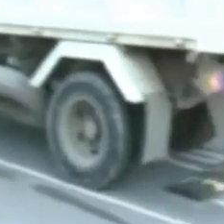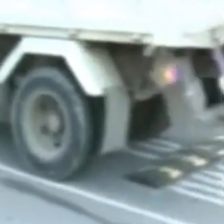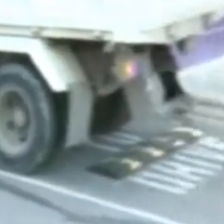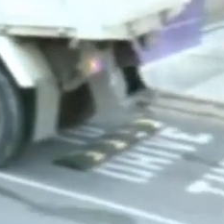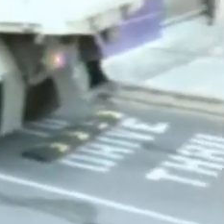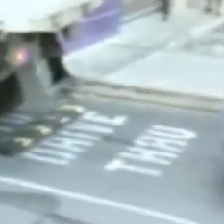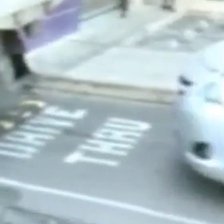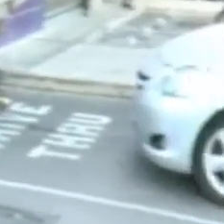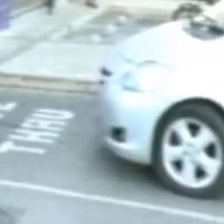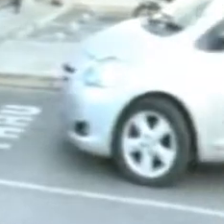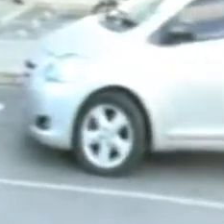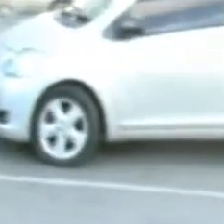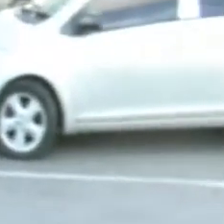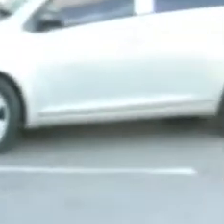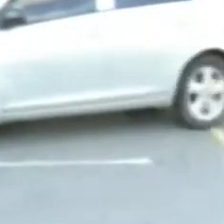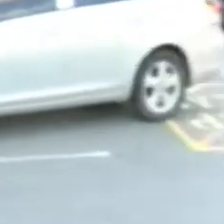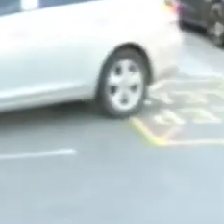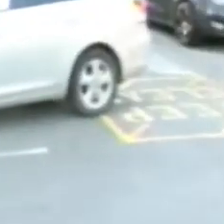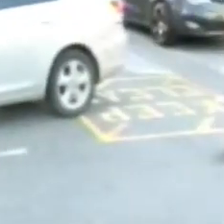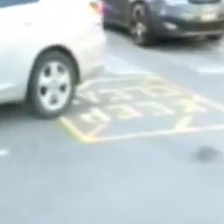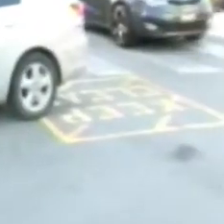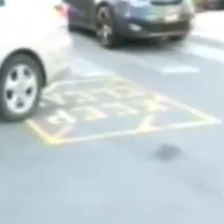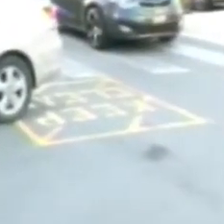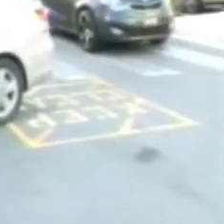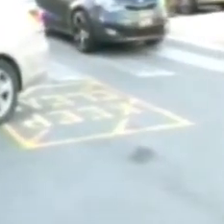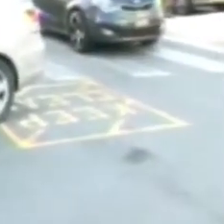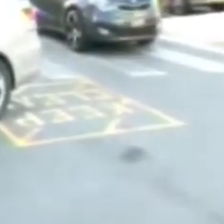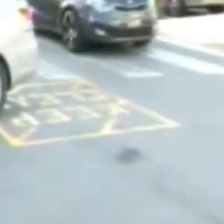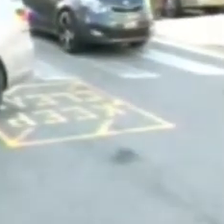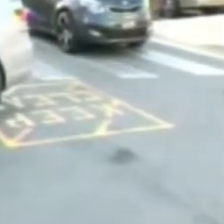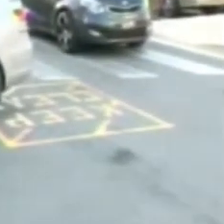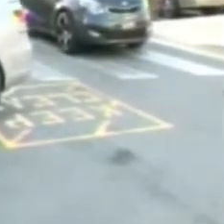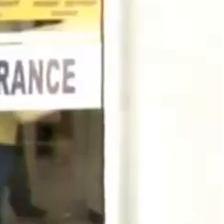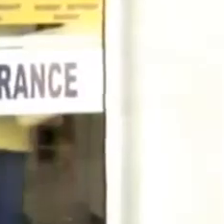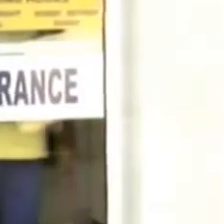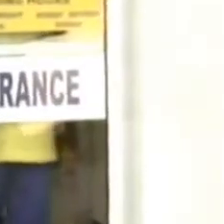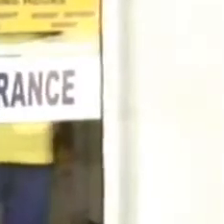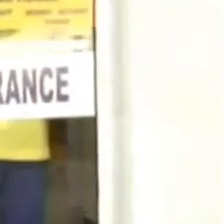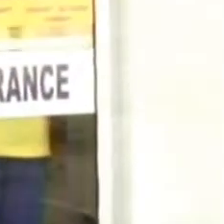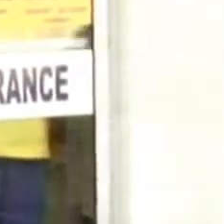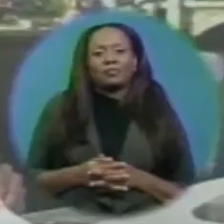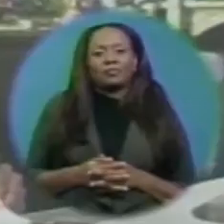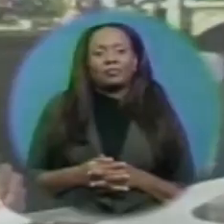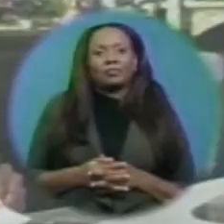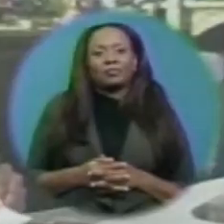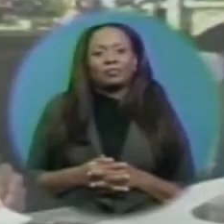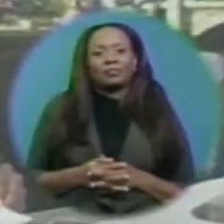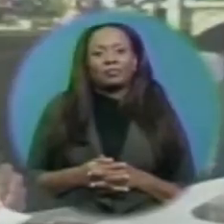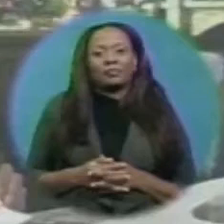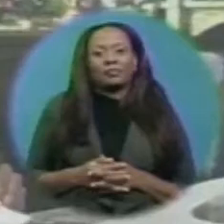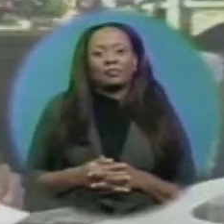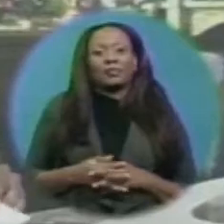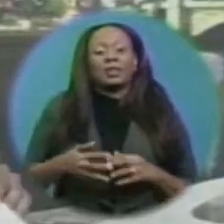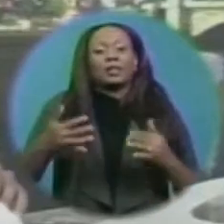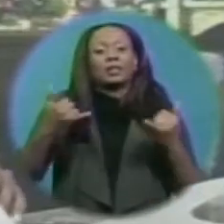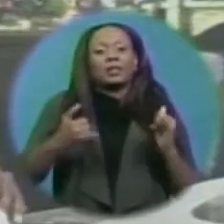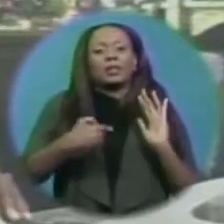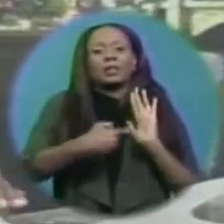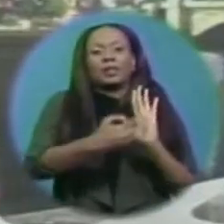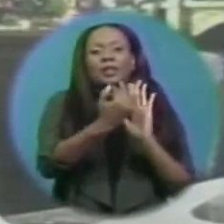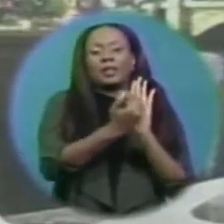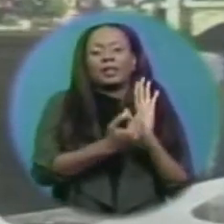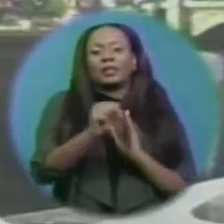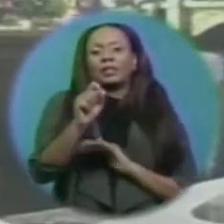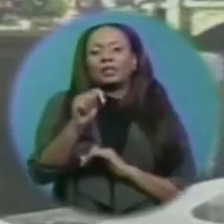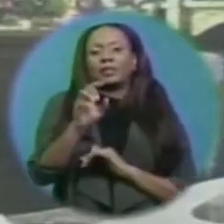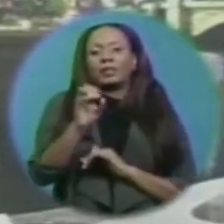as most of the managers were also busy assisting with the demand from today's special. Time now to take a look at how stocks